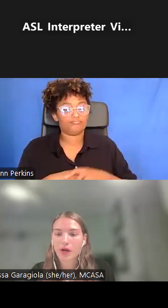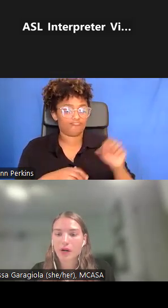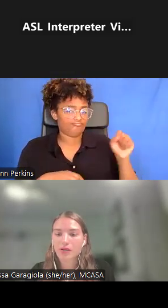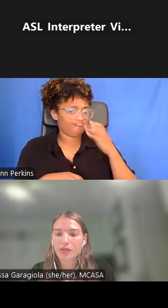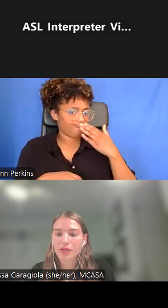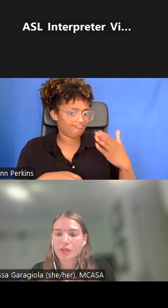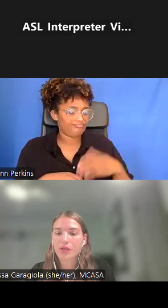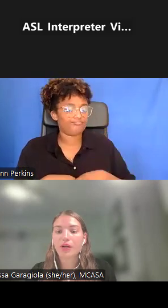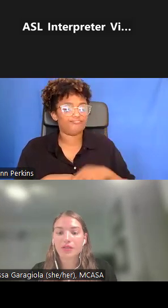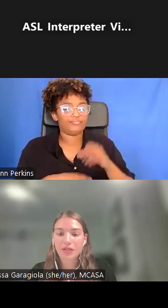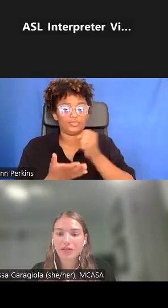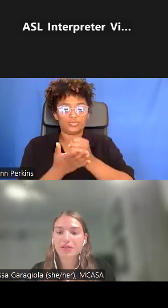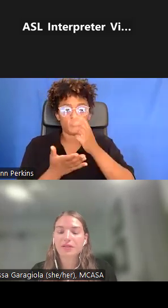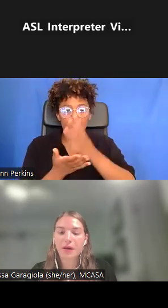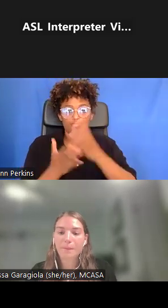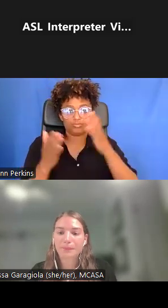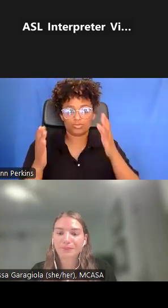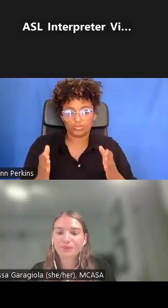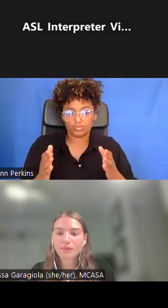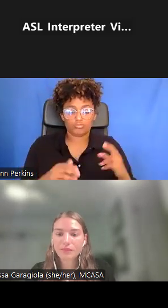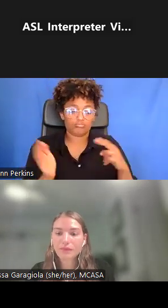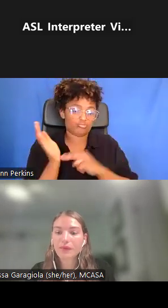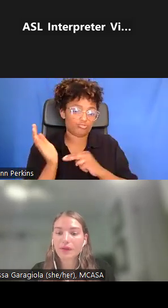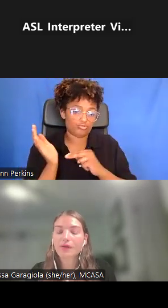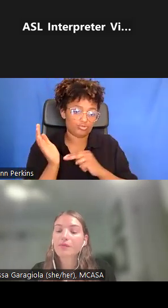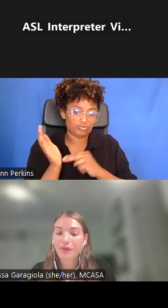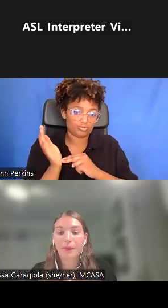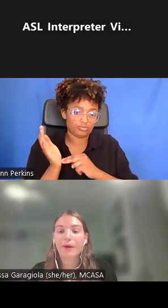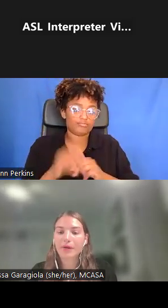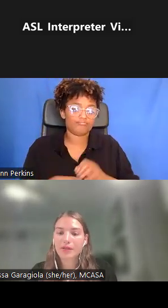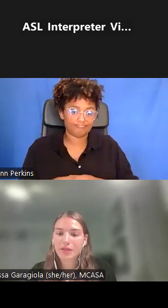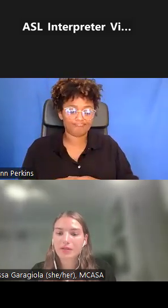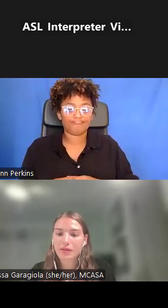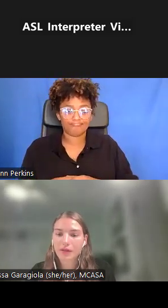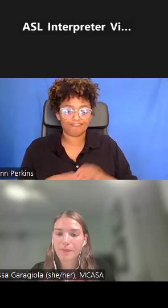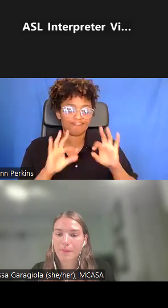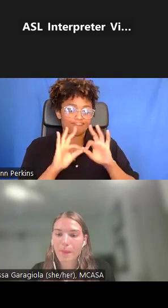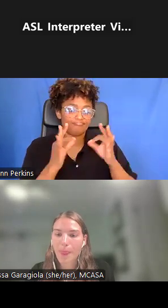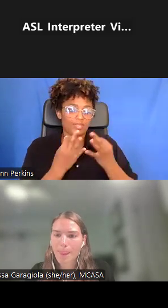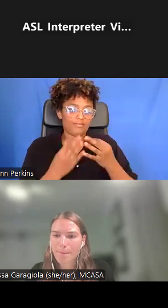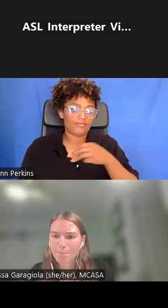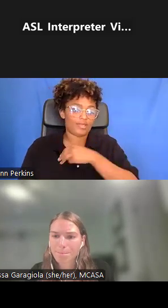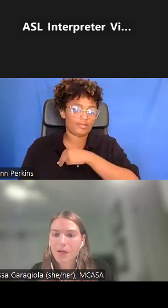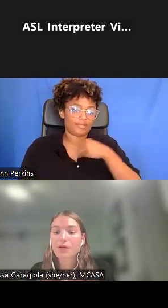Social workers, nurses, yep. Family members, yep.